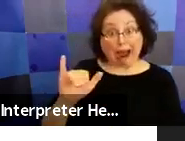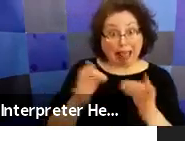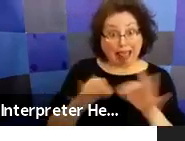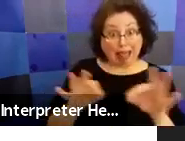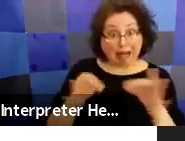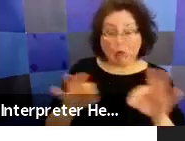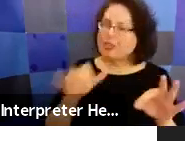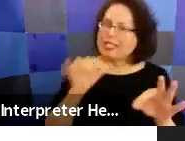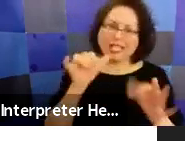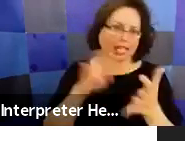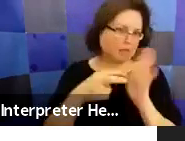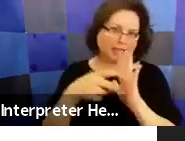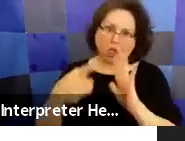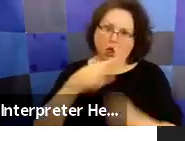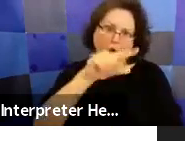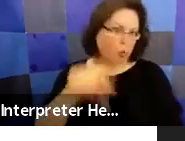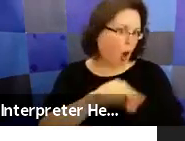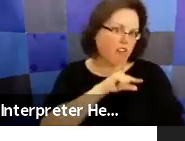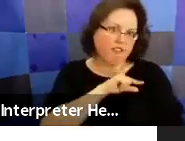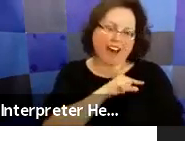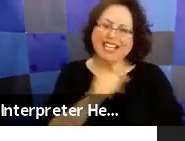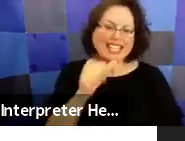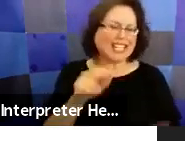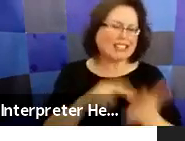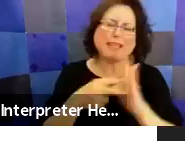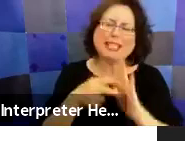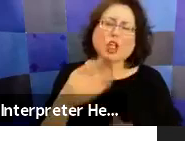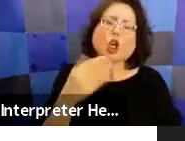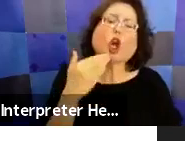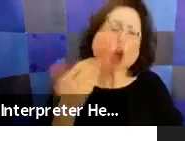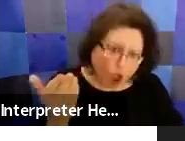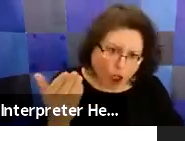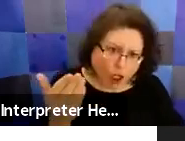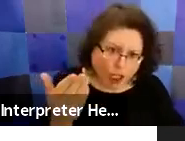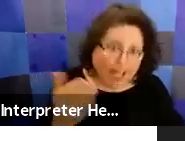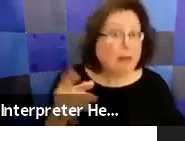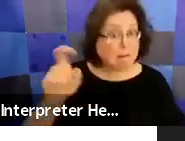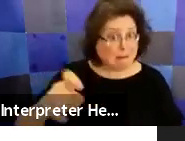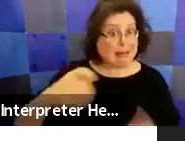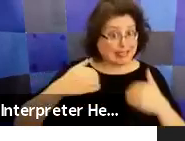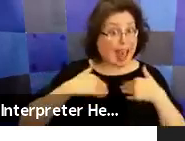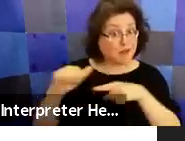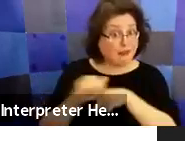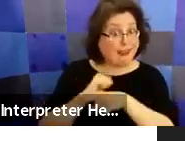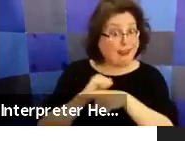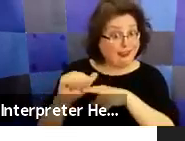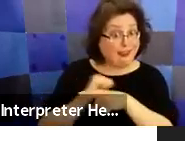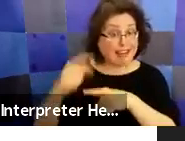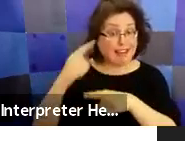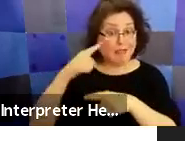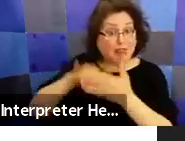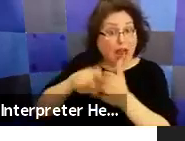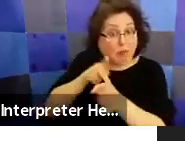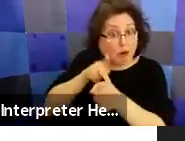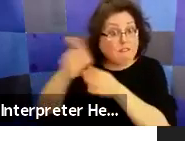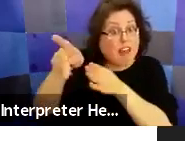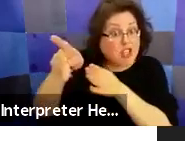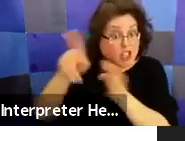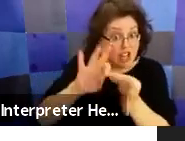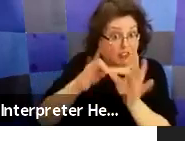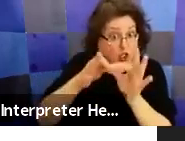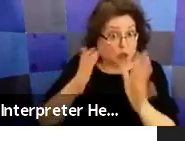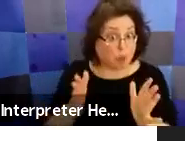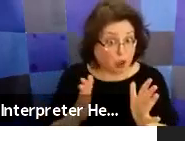good at either, right? And so again, with the training that goes into the profession of interpretation